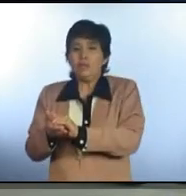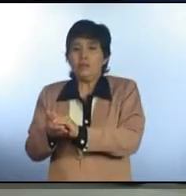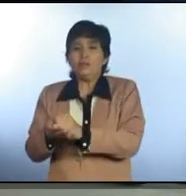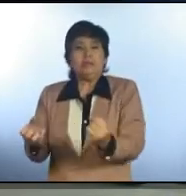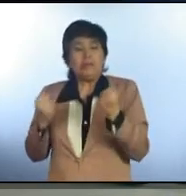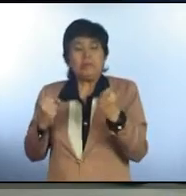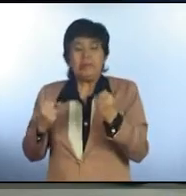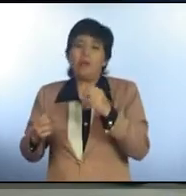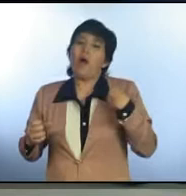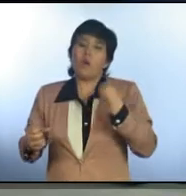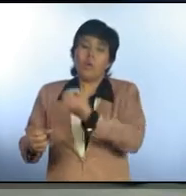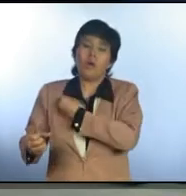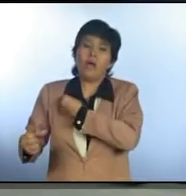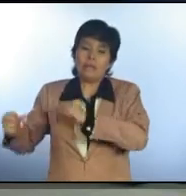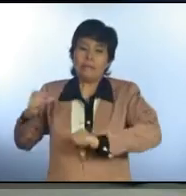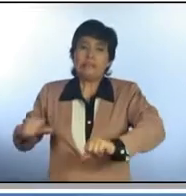our attitude.